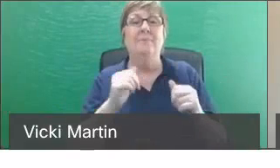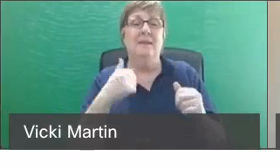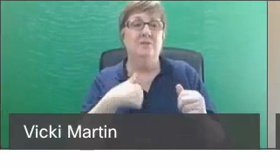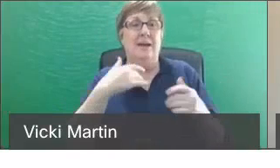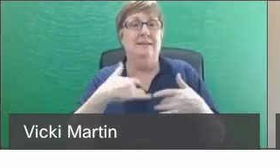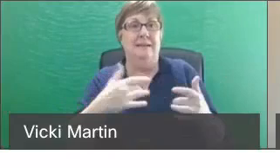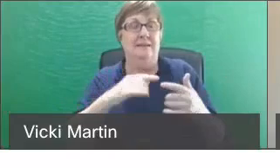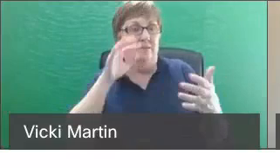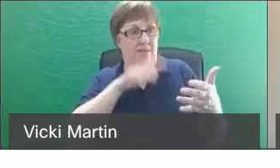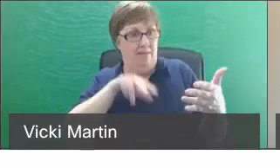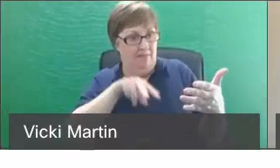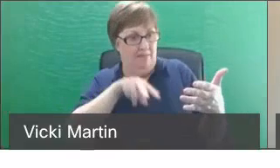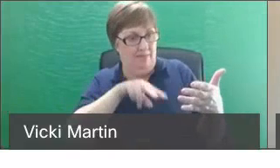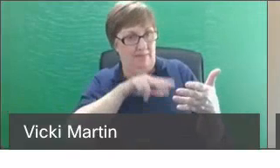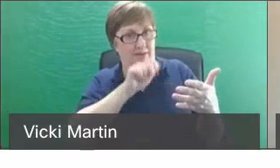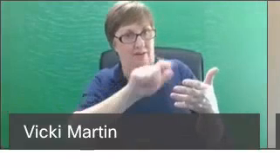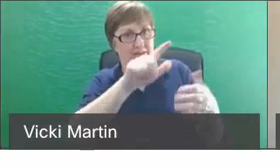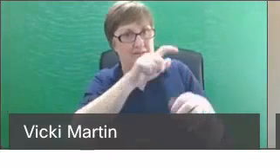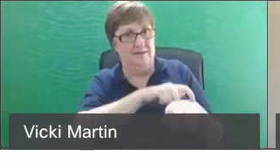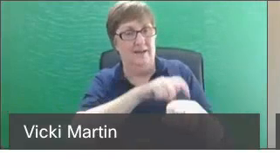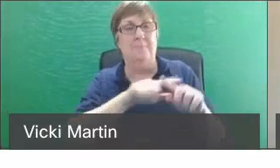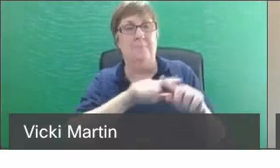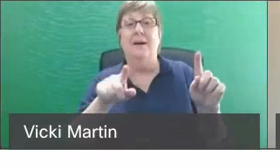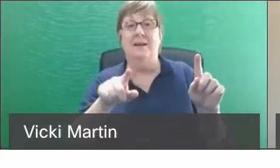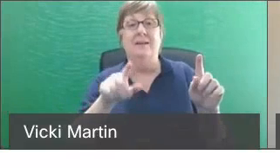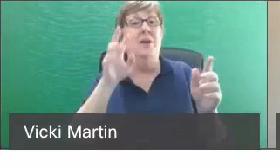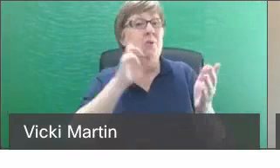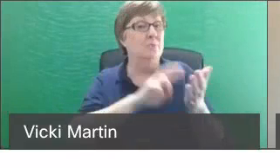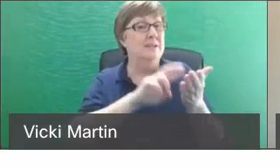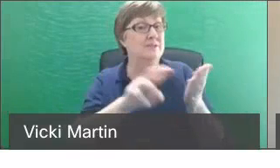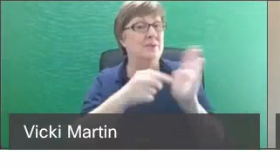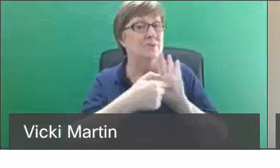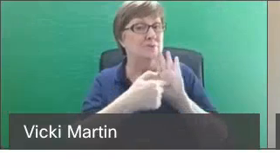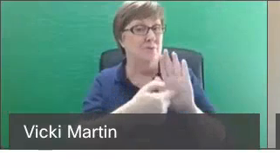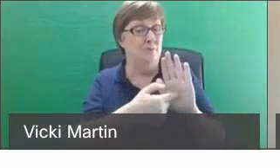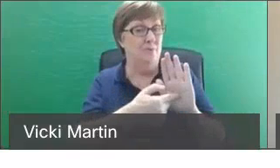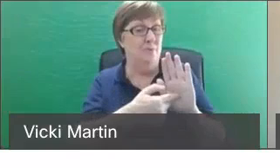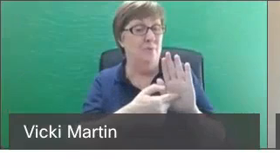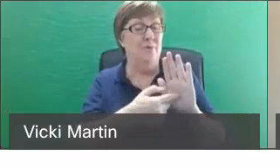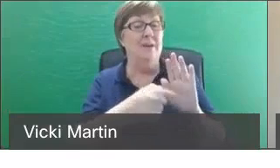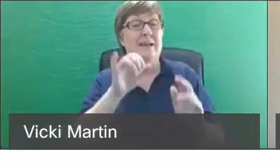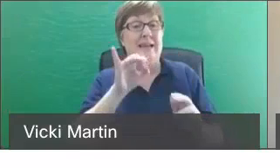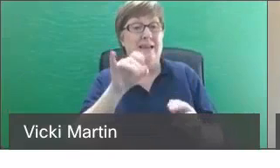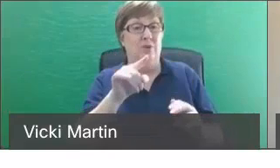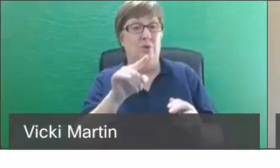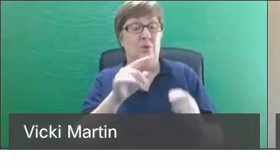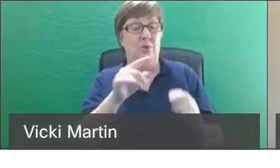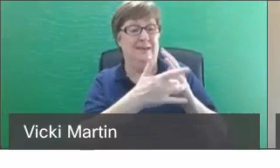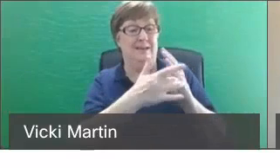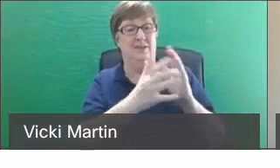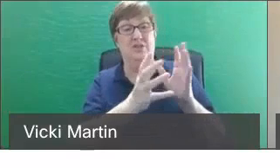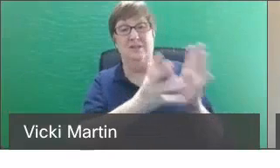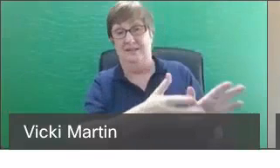over. So research shows that downtime, it replenishes the brain's stores of attention